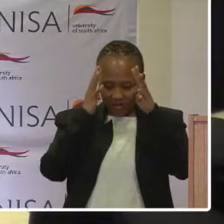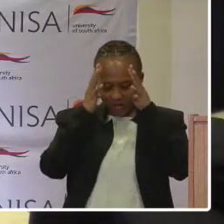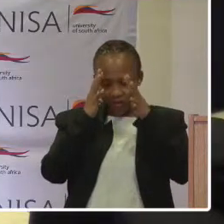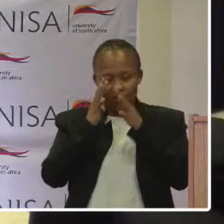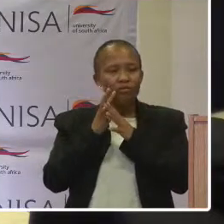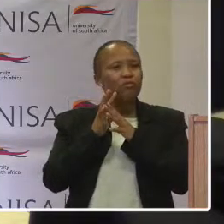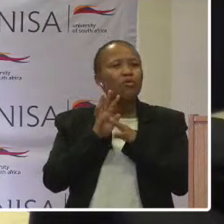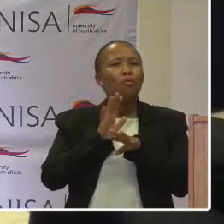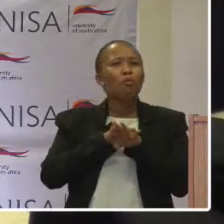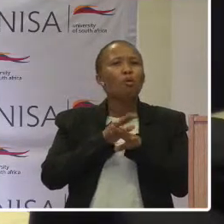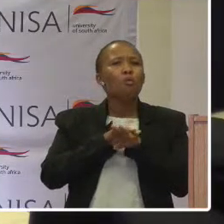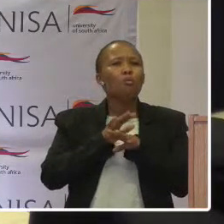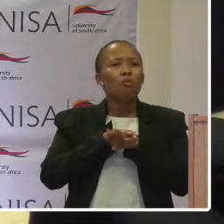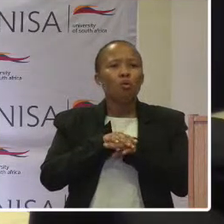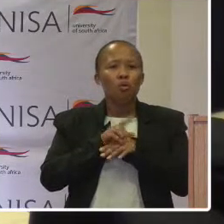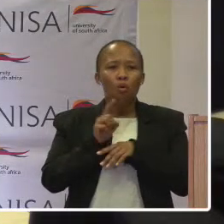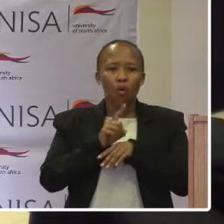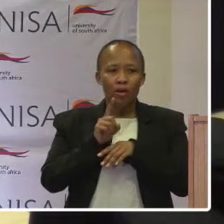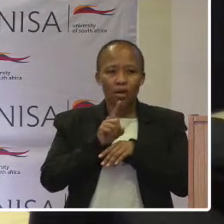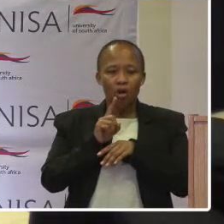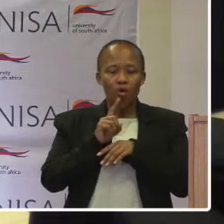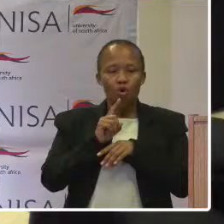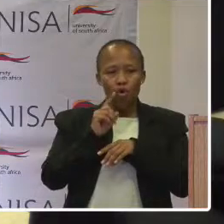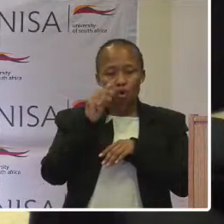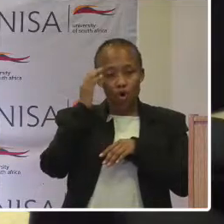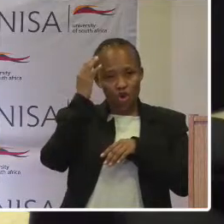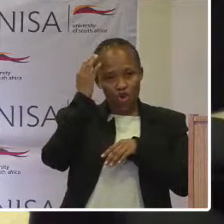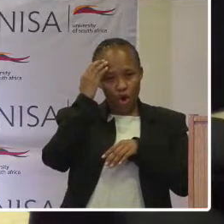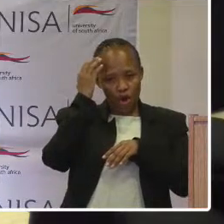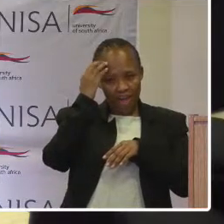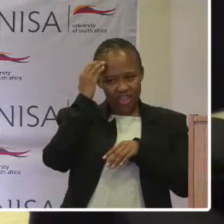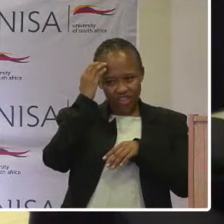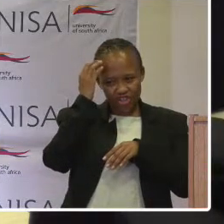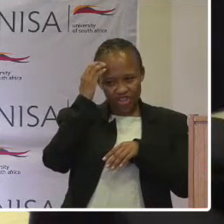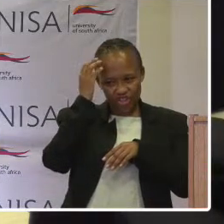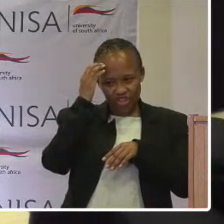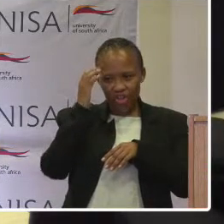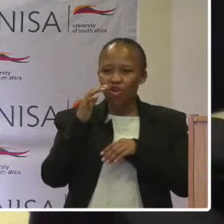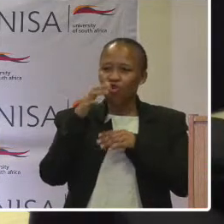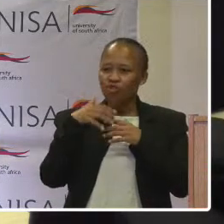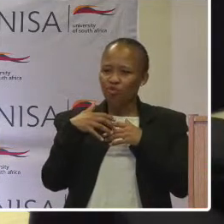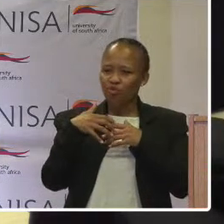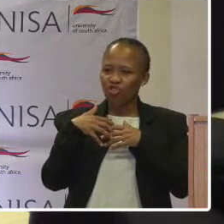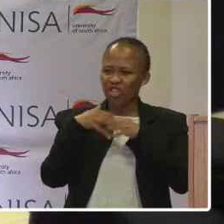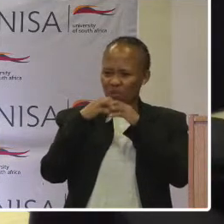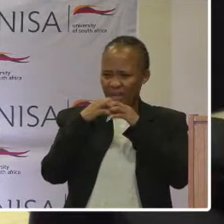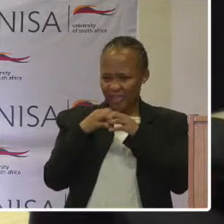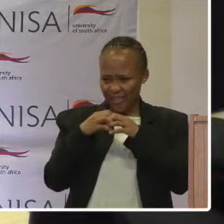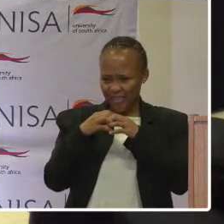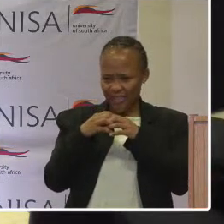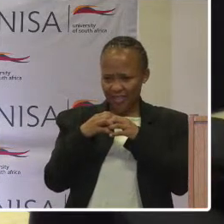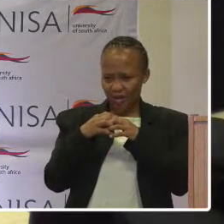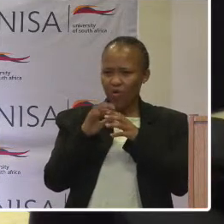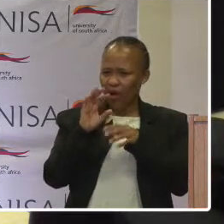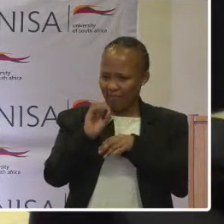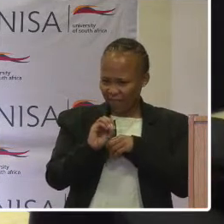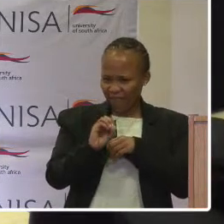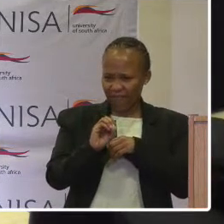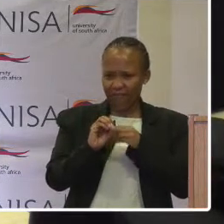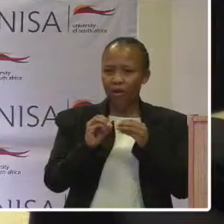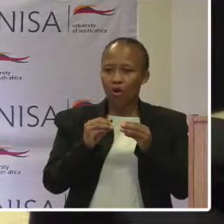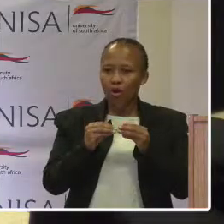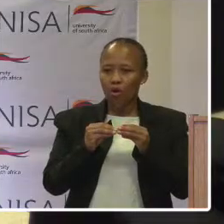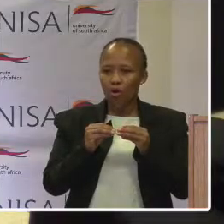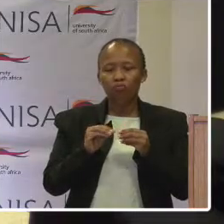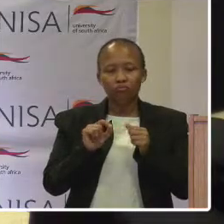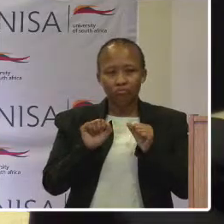generating new source of knowledge. Okay. By looking for the old referencing. For an example,